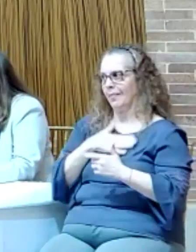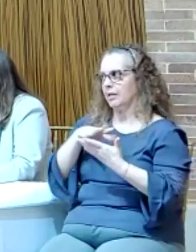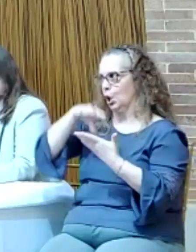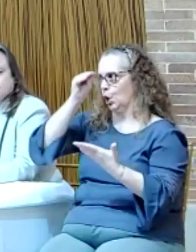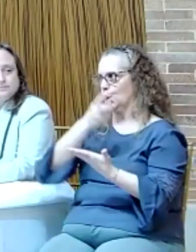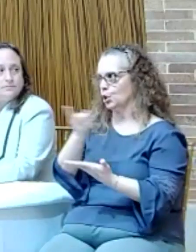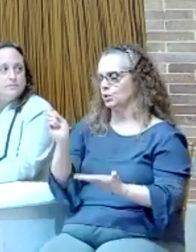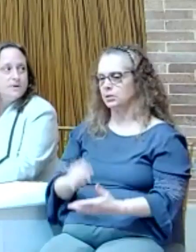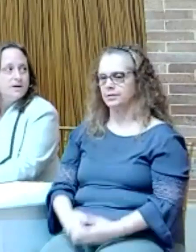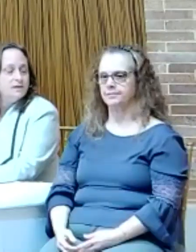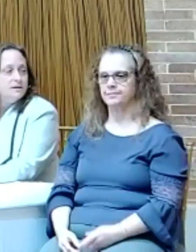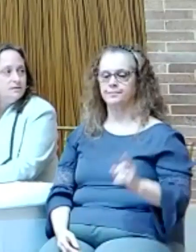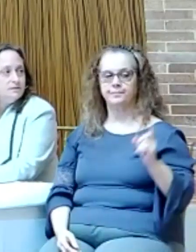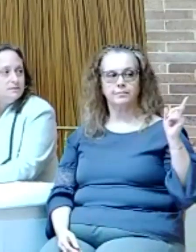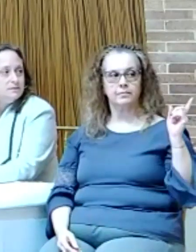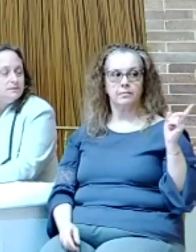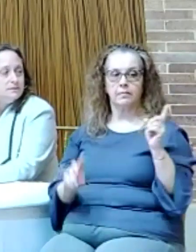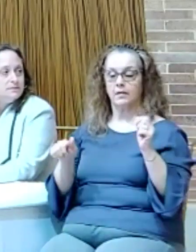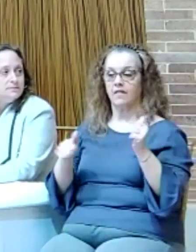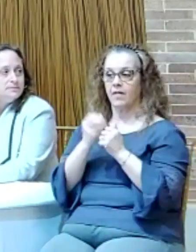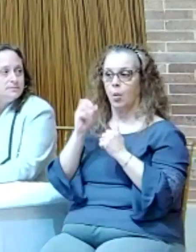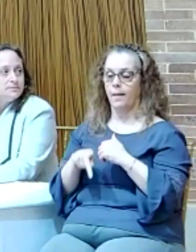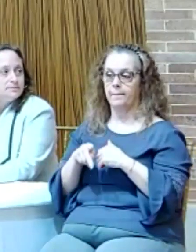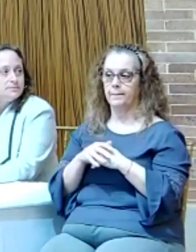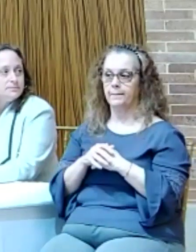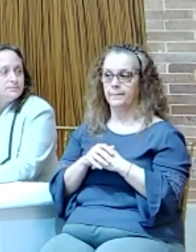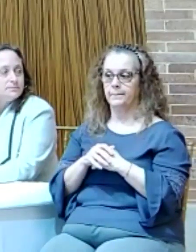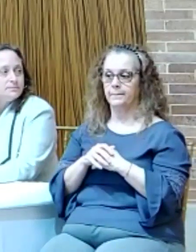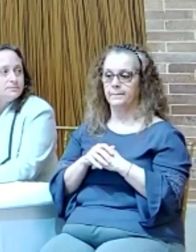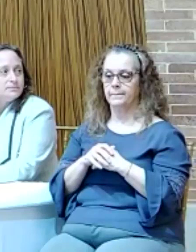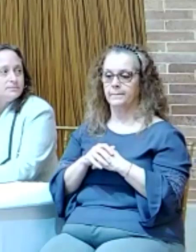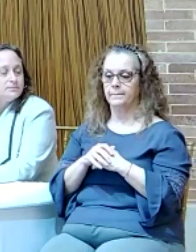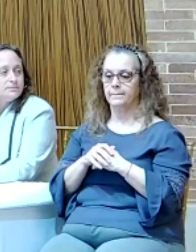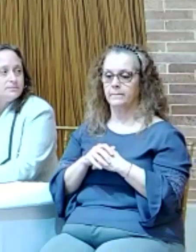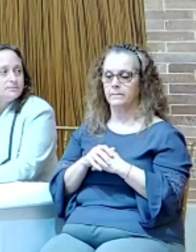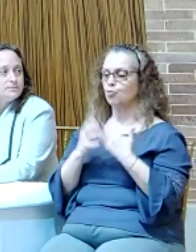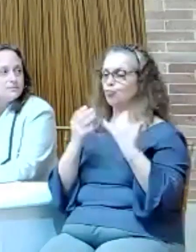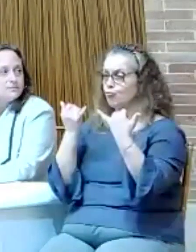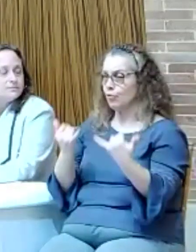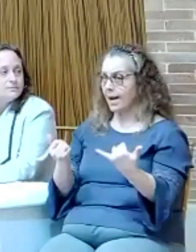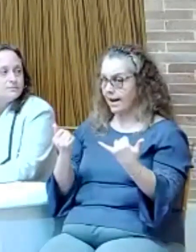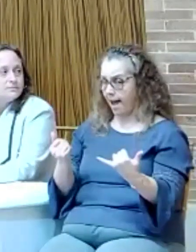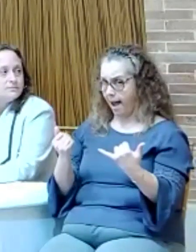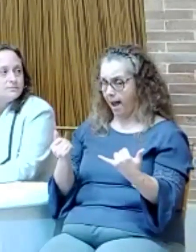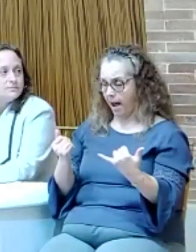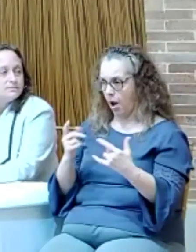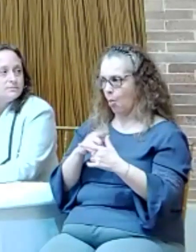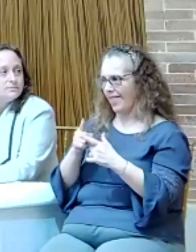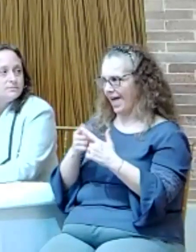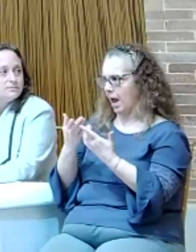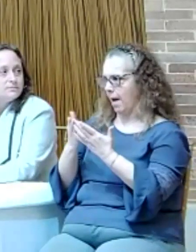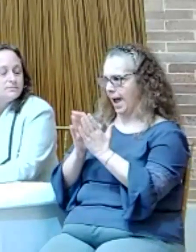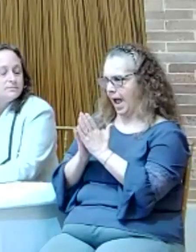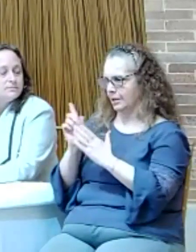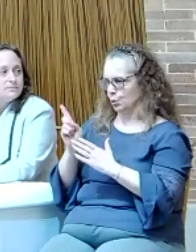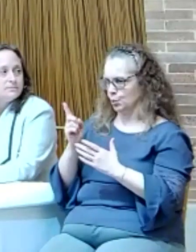those so to follow up on that as things stand now and then I'd ask you to address how they will